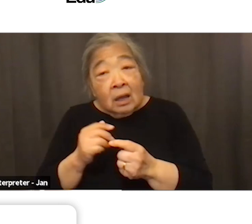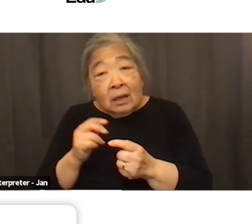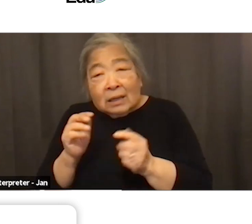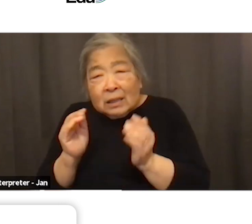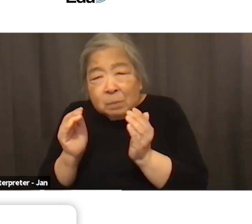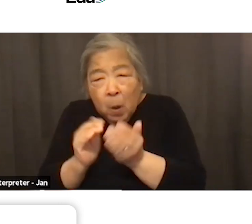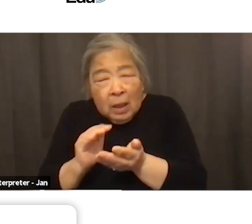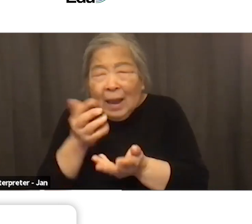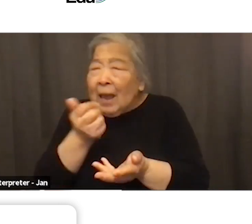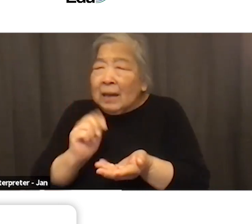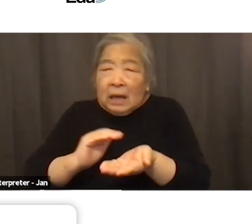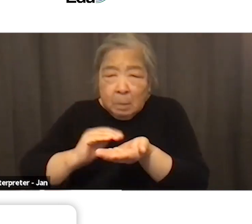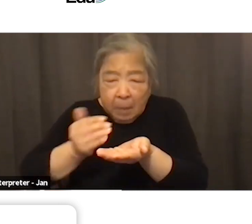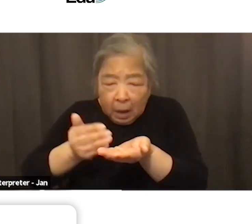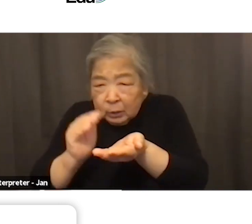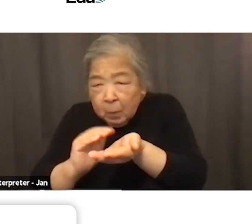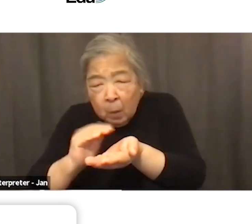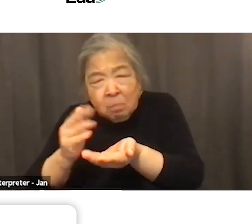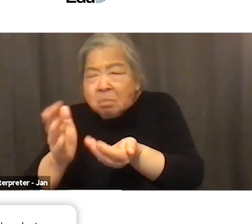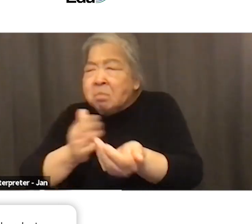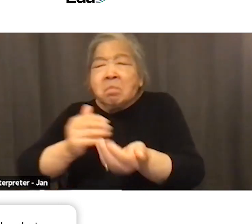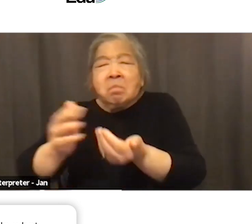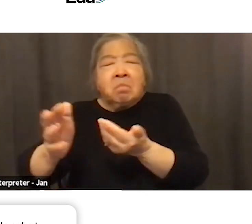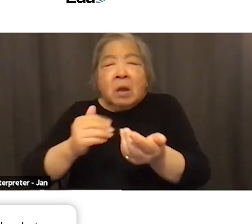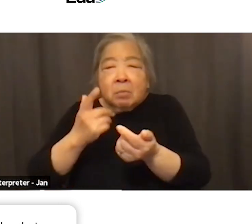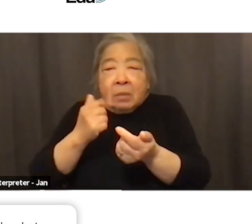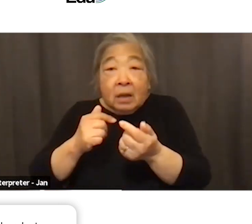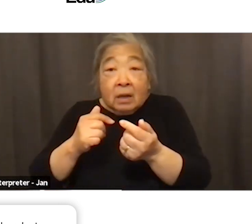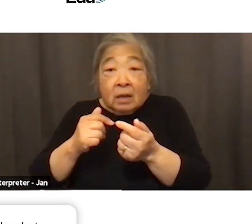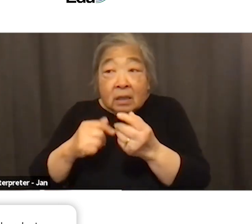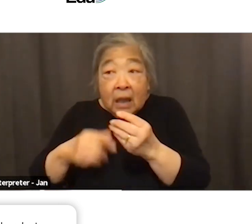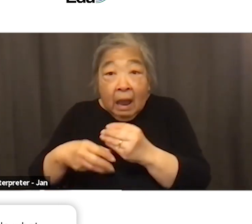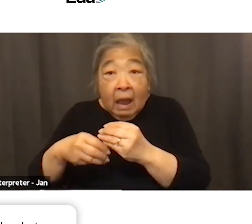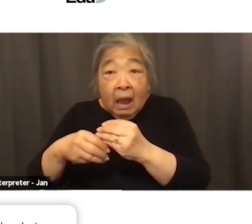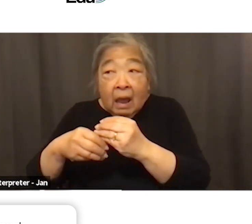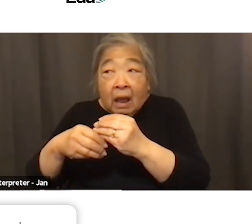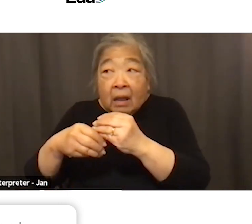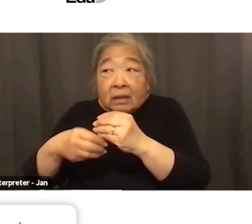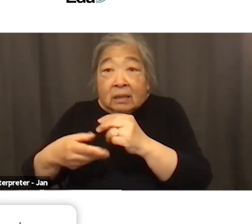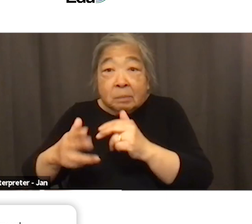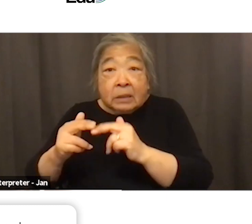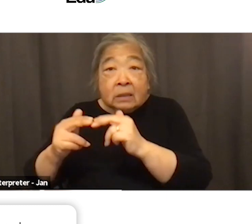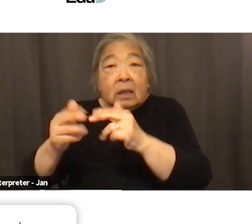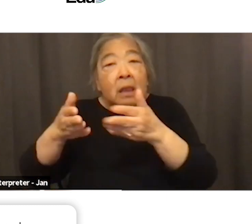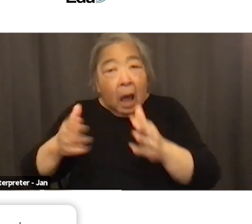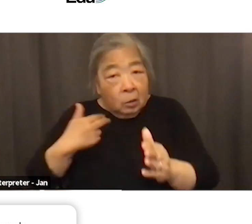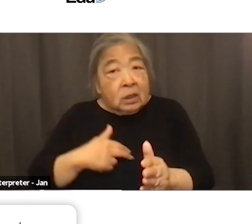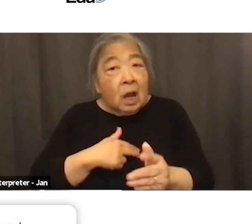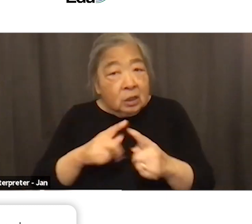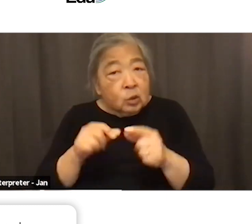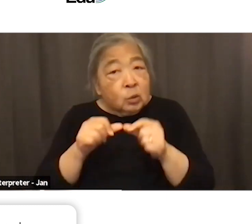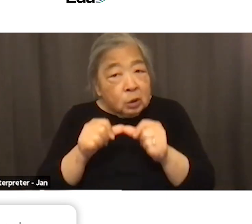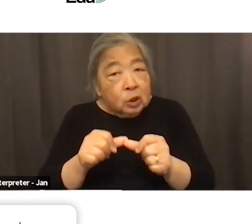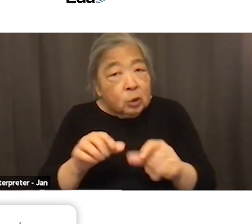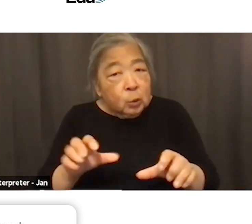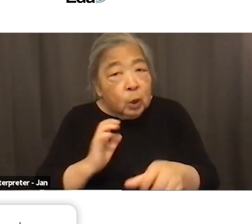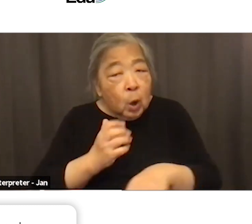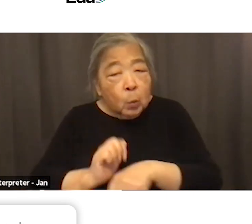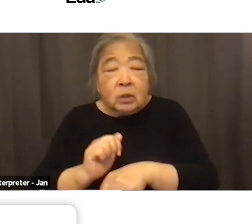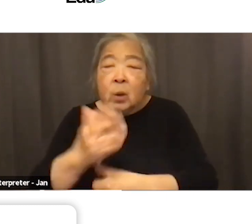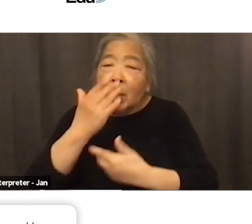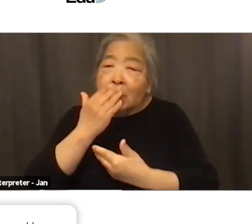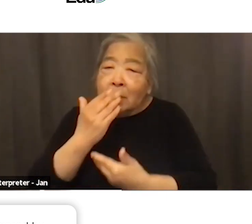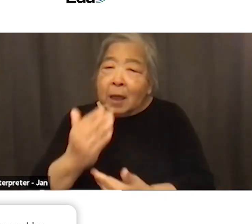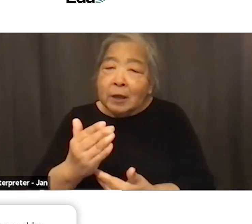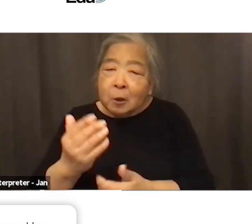Any amount counts. It builds up, and it allows us to do what we are doing. So thank you so much,